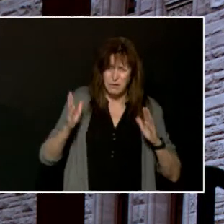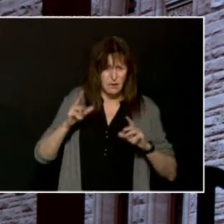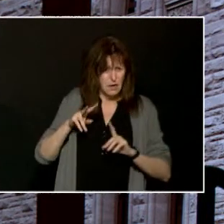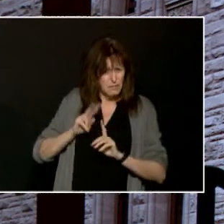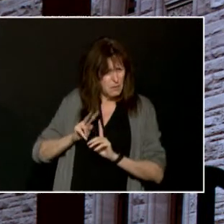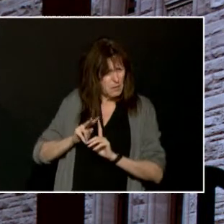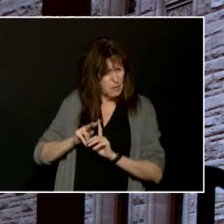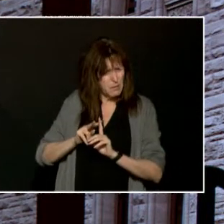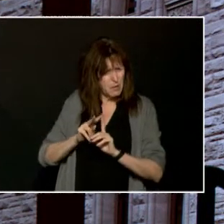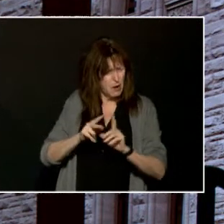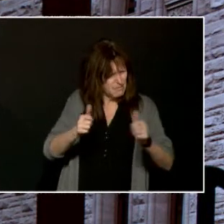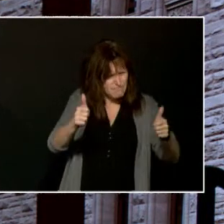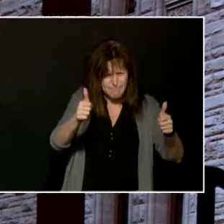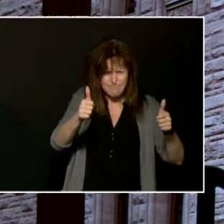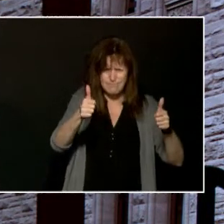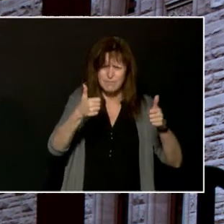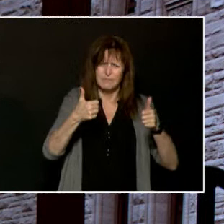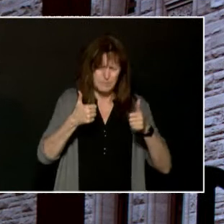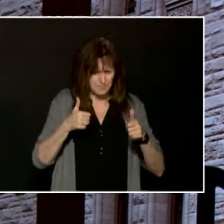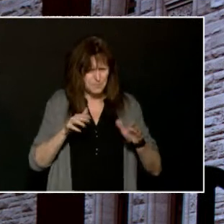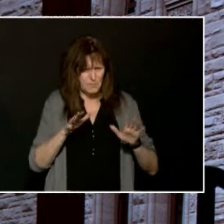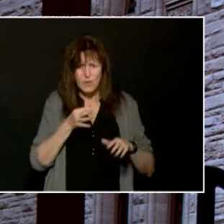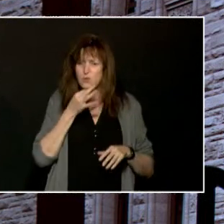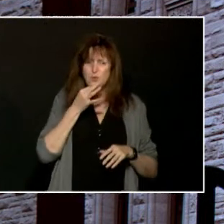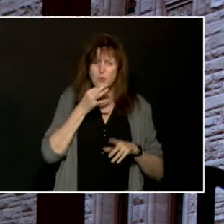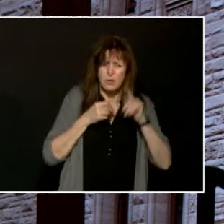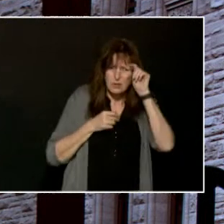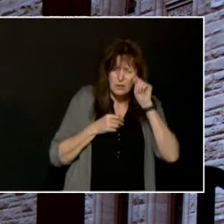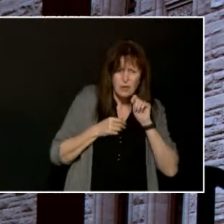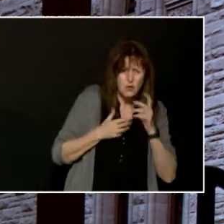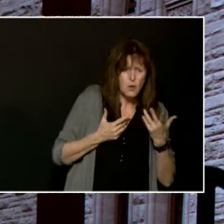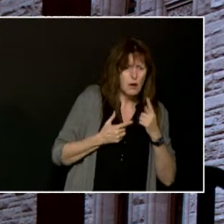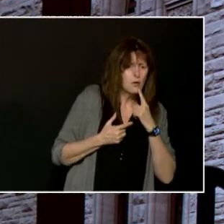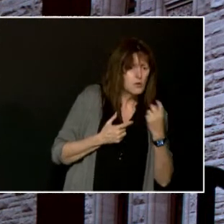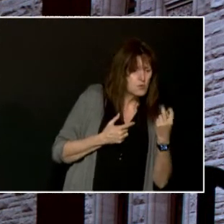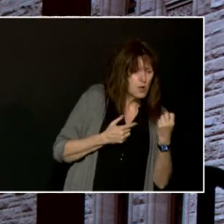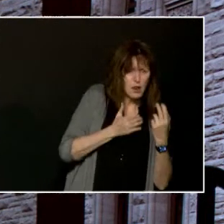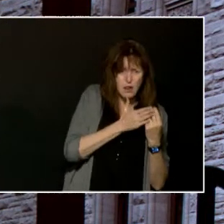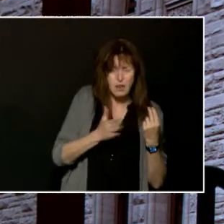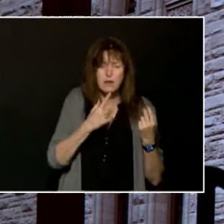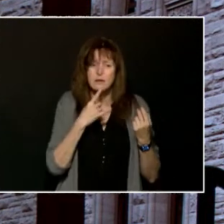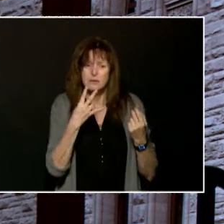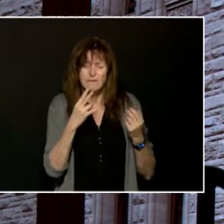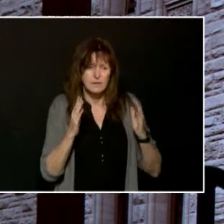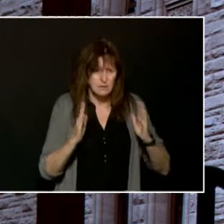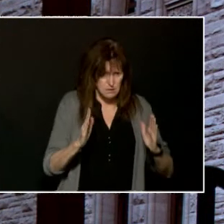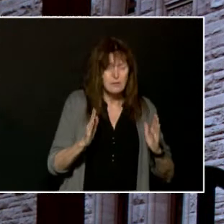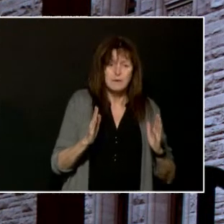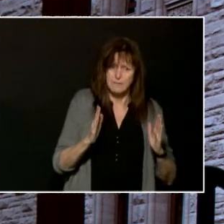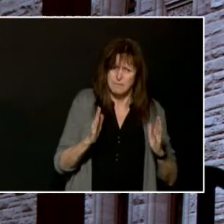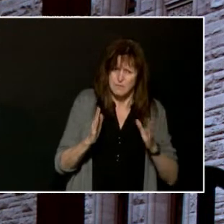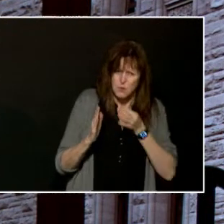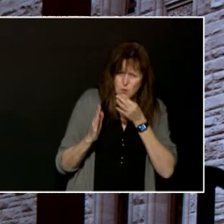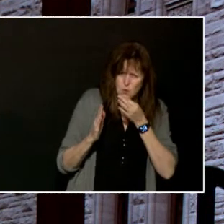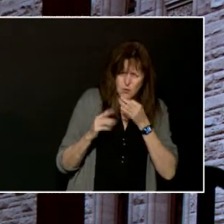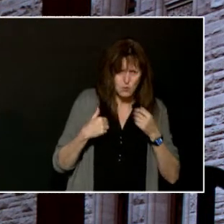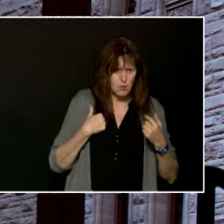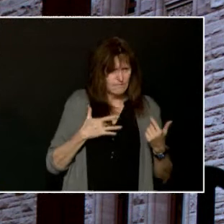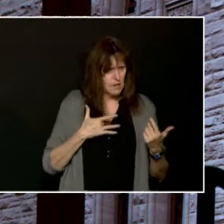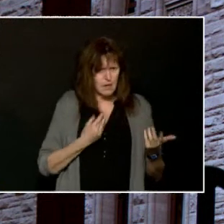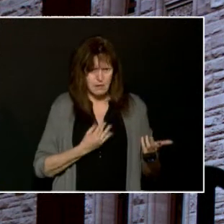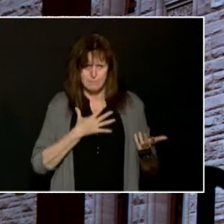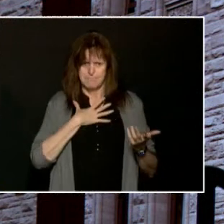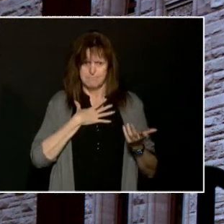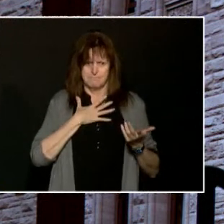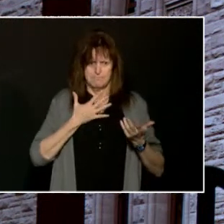teenagers, namely those 12 to 17. And so we are really encouraged with the number of people signing up for appointments, and